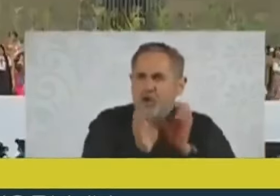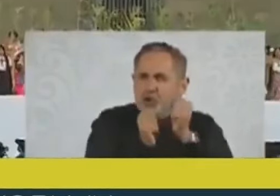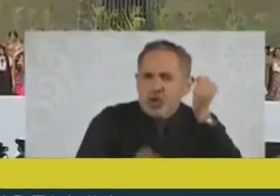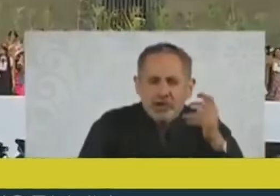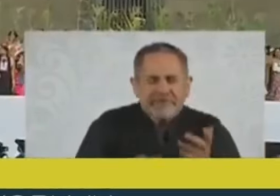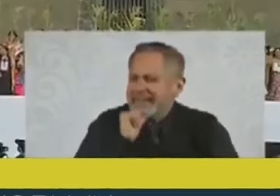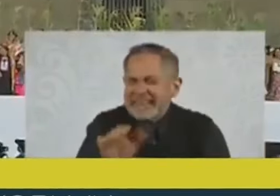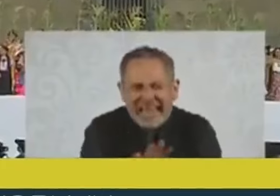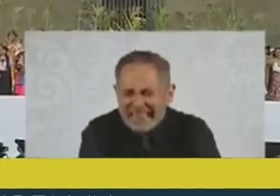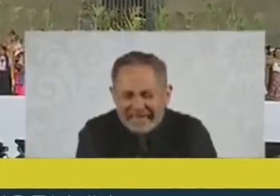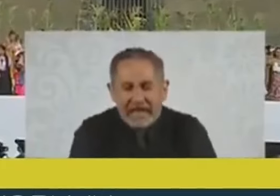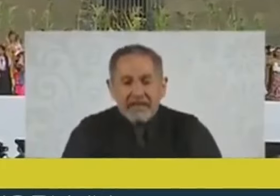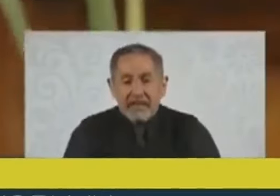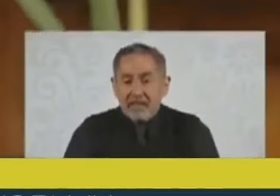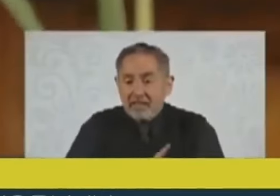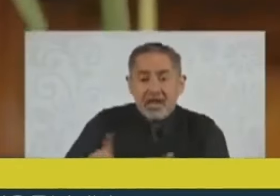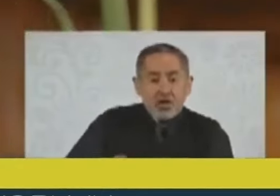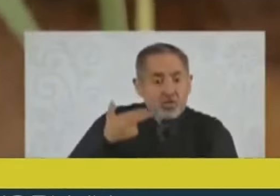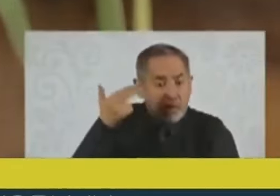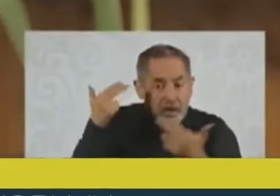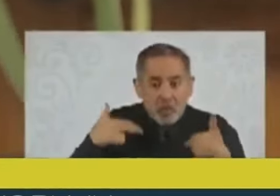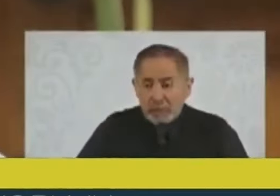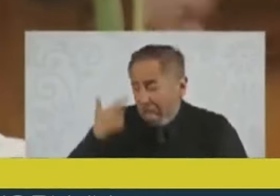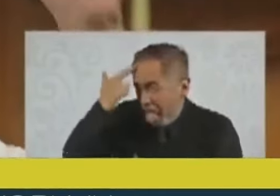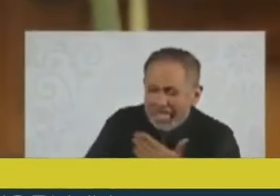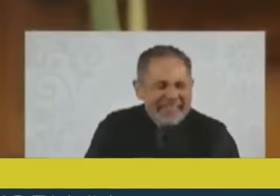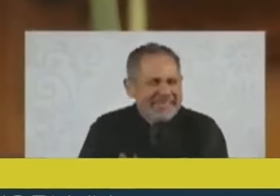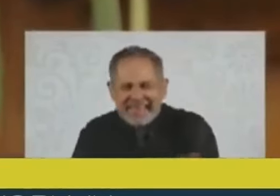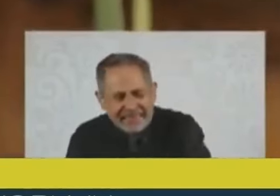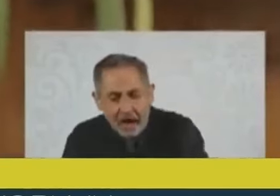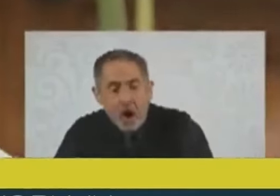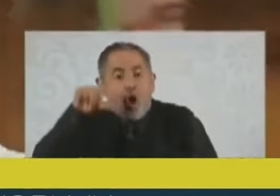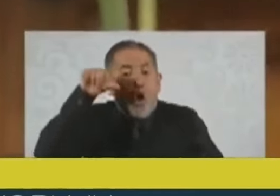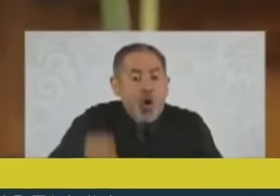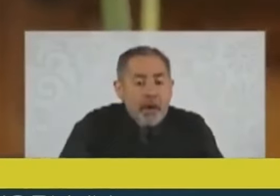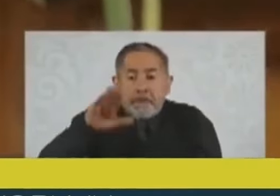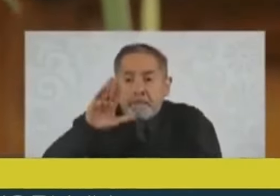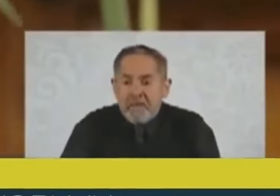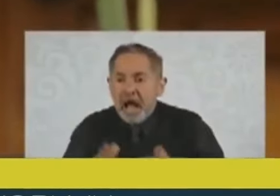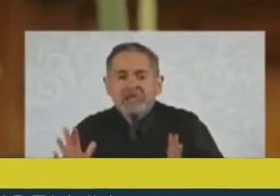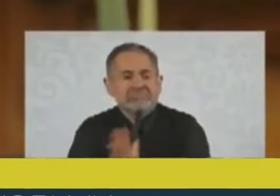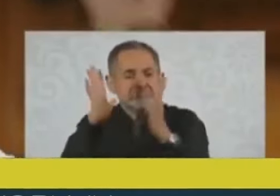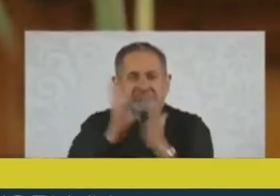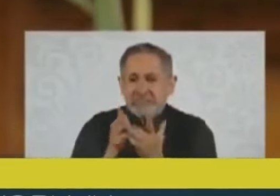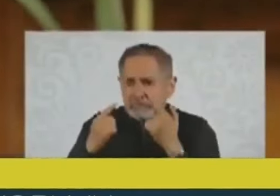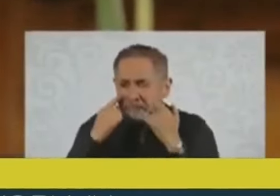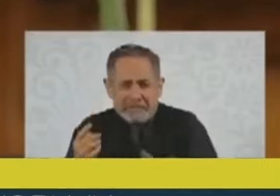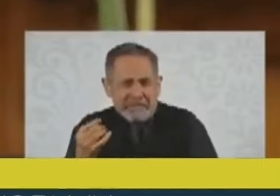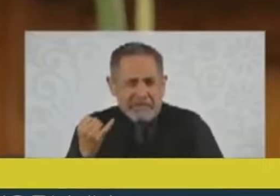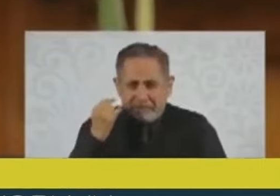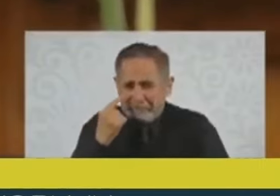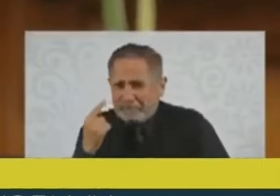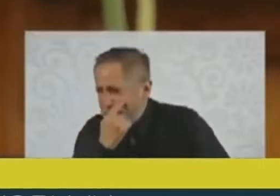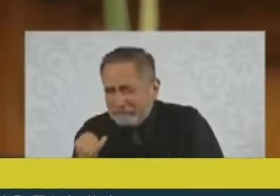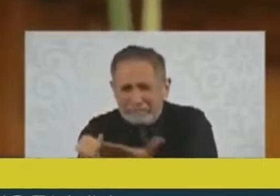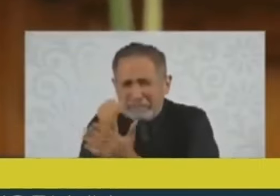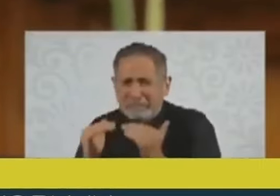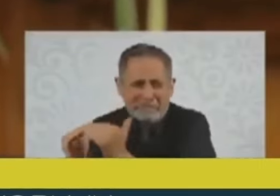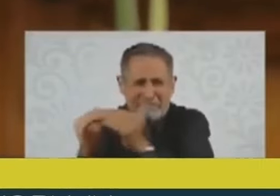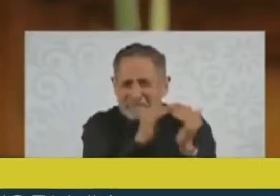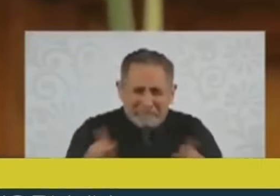rights. What we have right now with a fourth transformation is more democracy, more freedom,